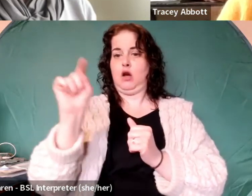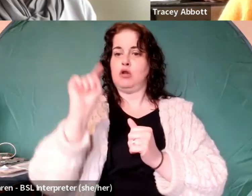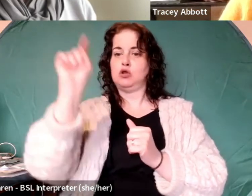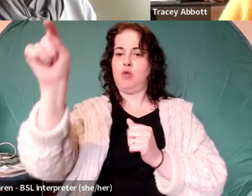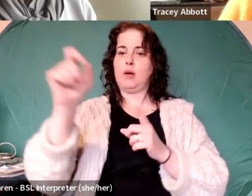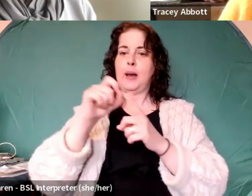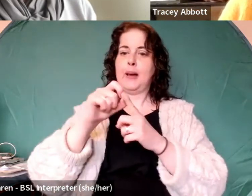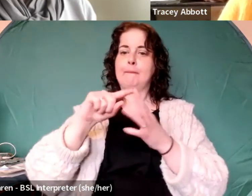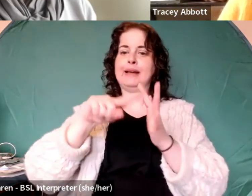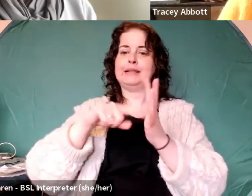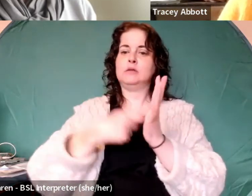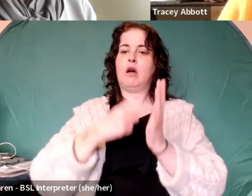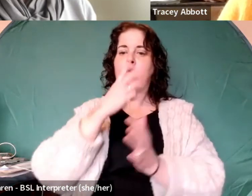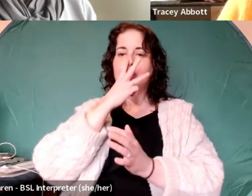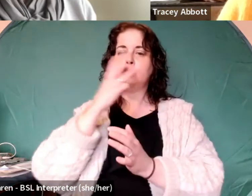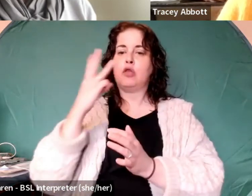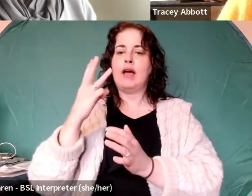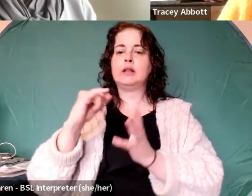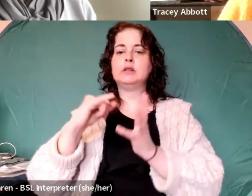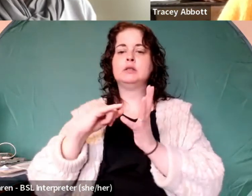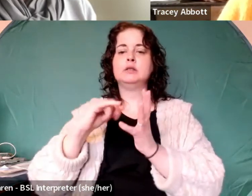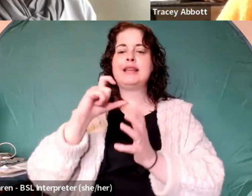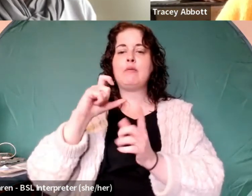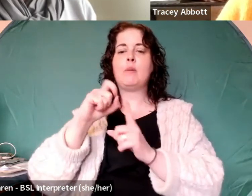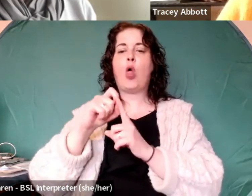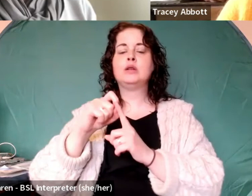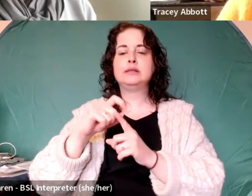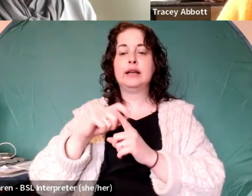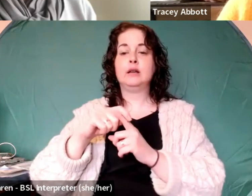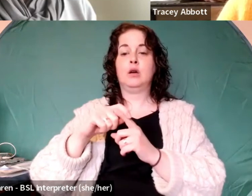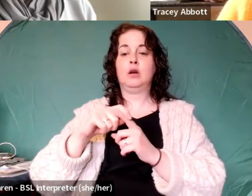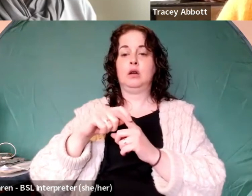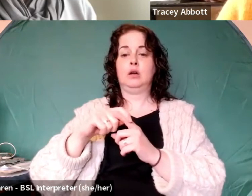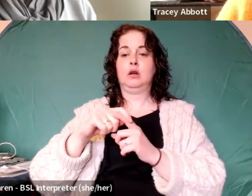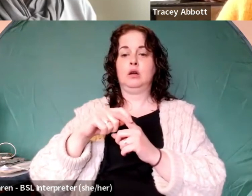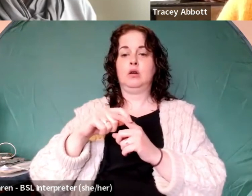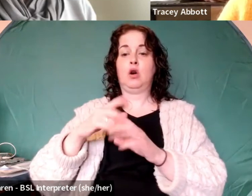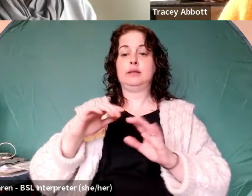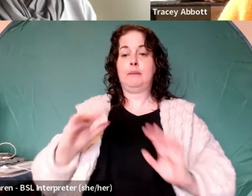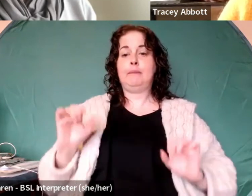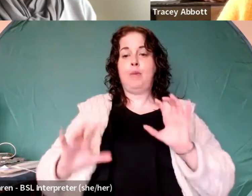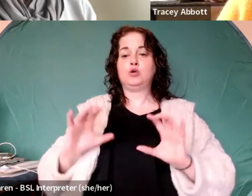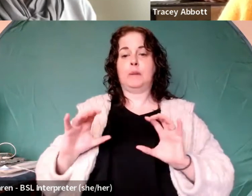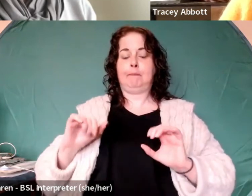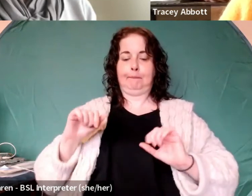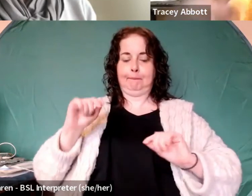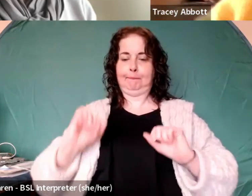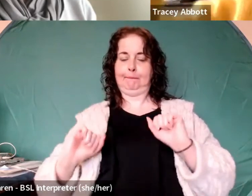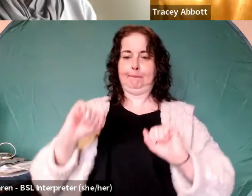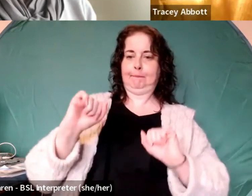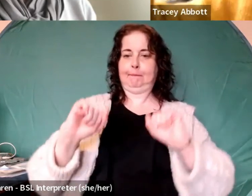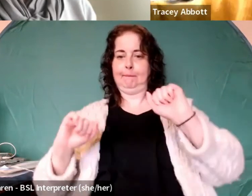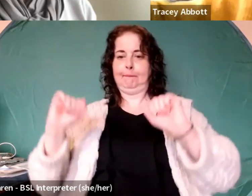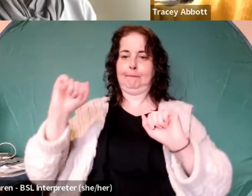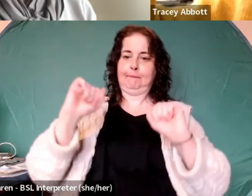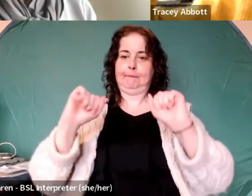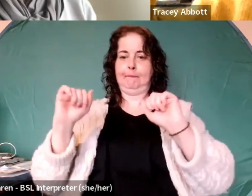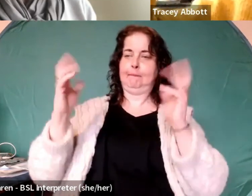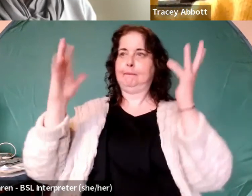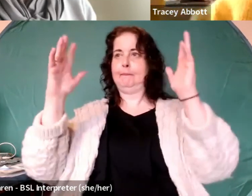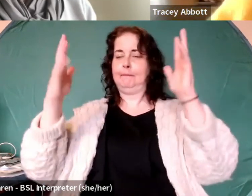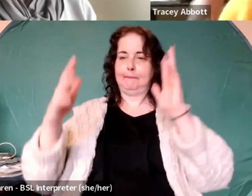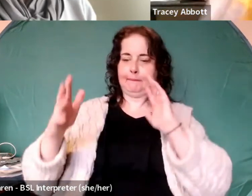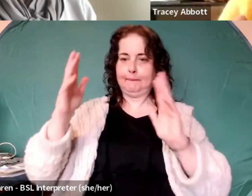he's 33, he's got cerebral palsy. He walks on his backside when you're in his house. His arms are all over the